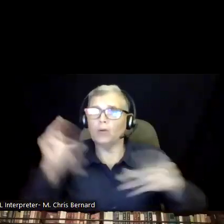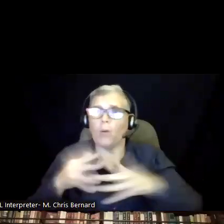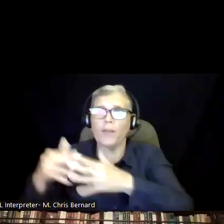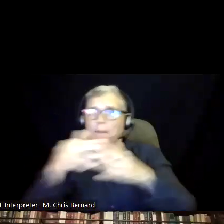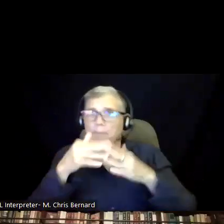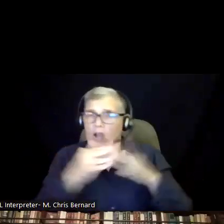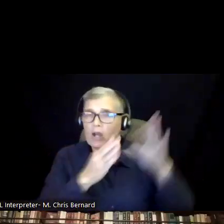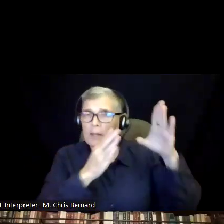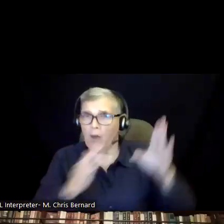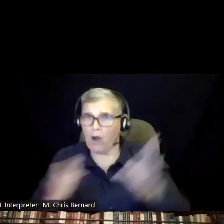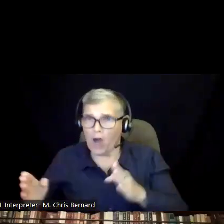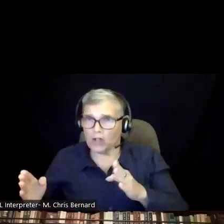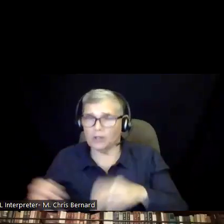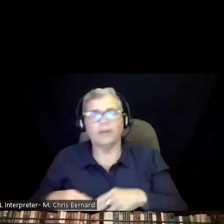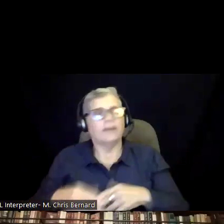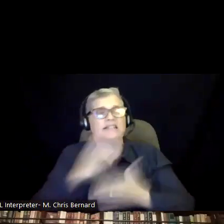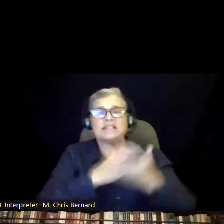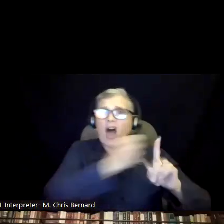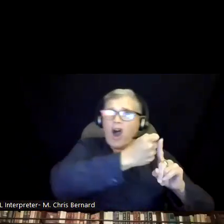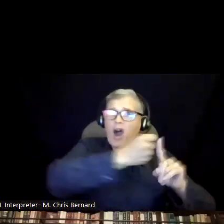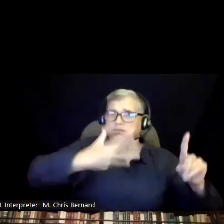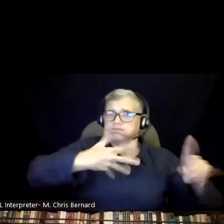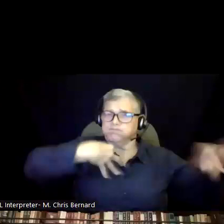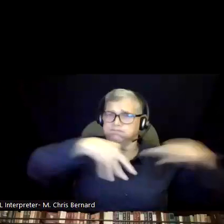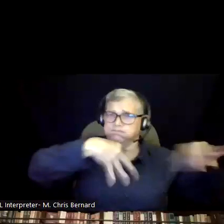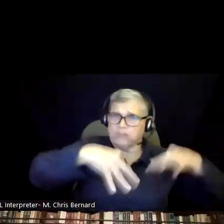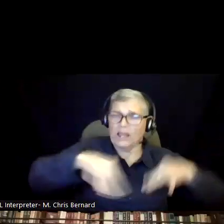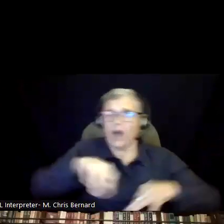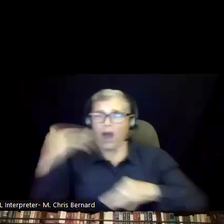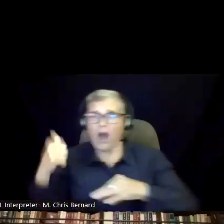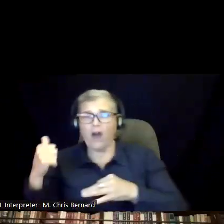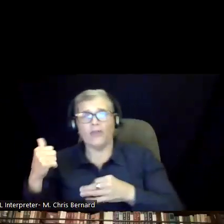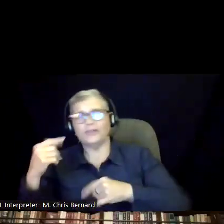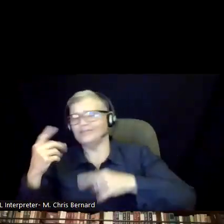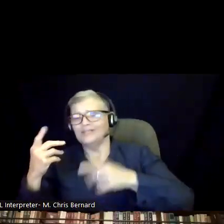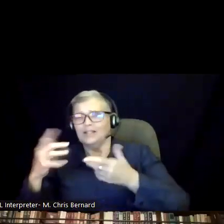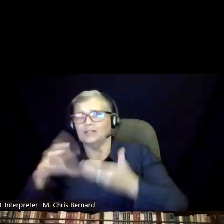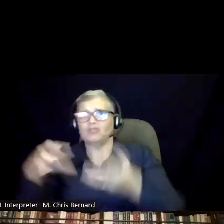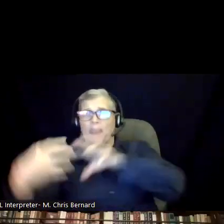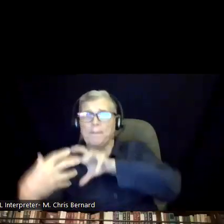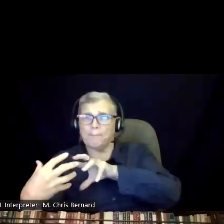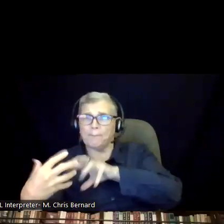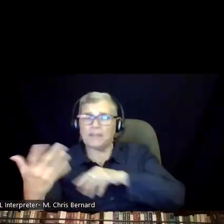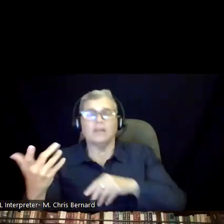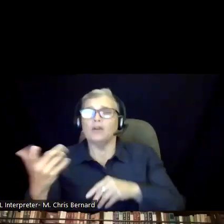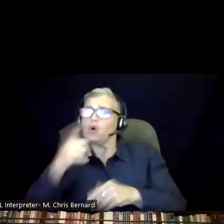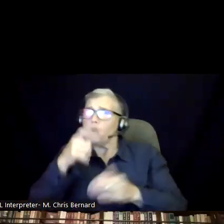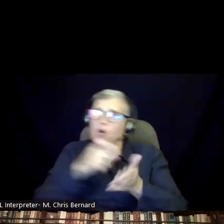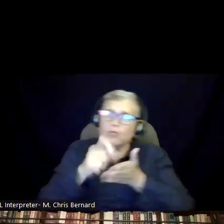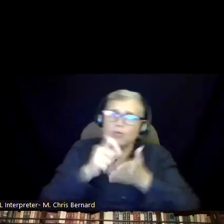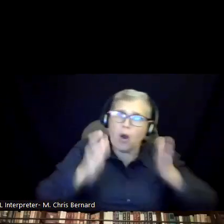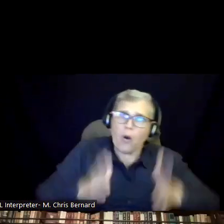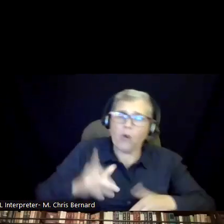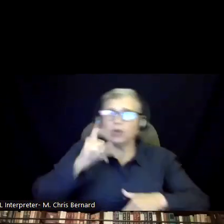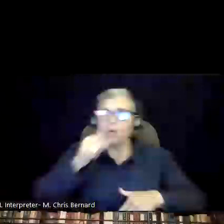of descriptiveness versus prescriptiveness. They vary in who their authorship was, who was brought around the table